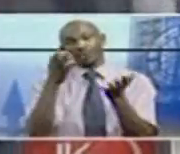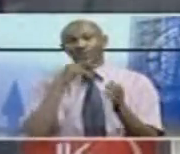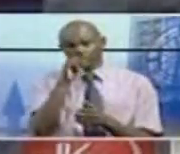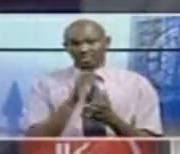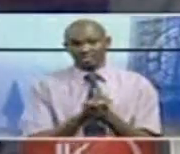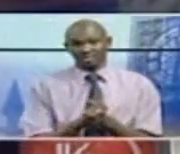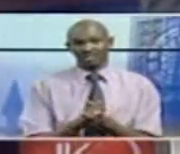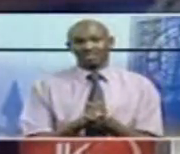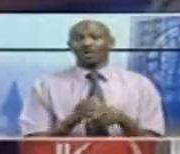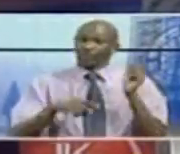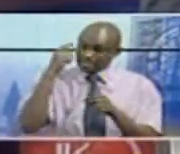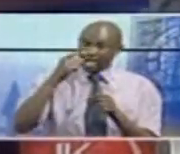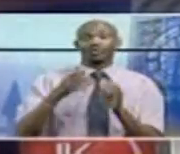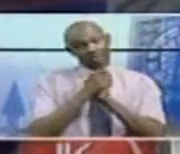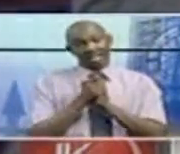Winner and loser, we are together.